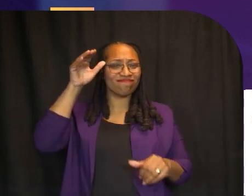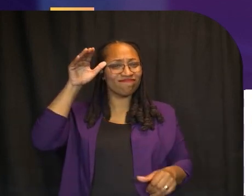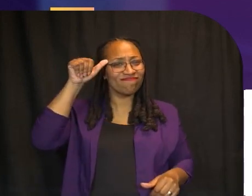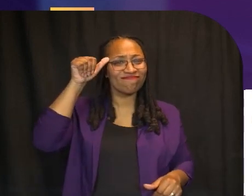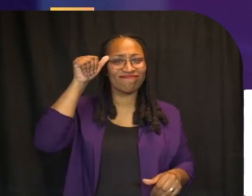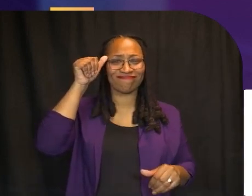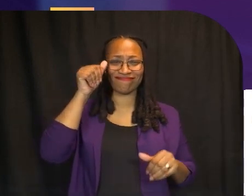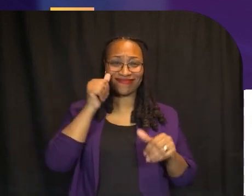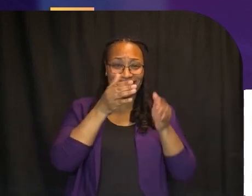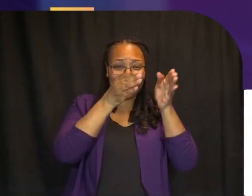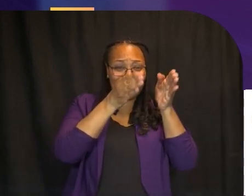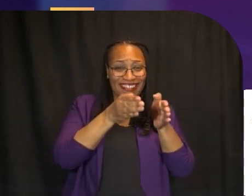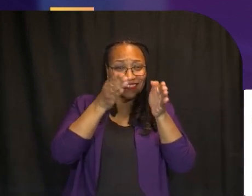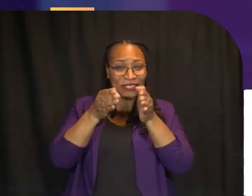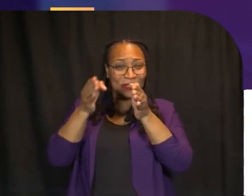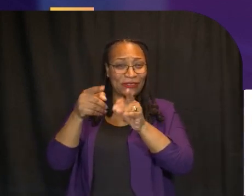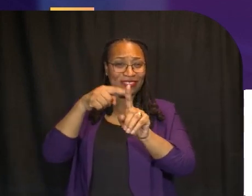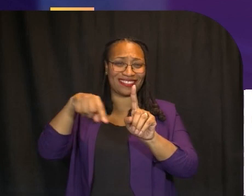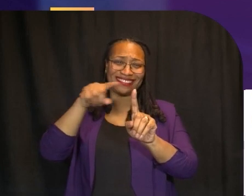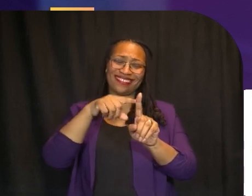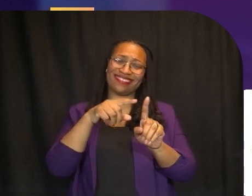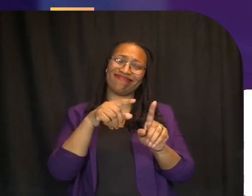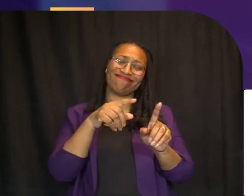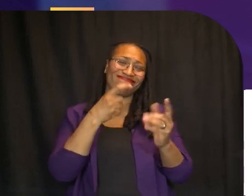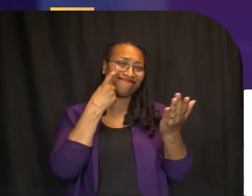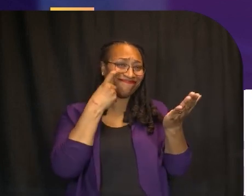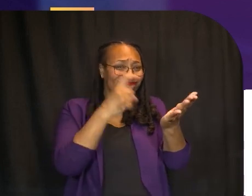So to all of you here tonight,